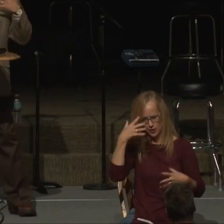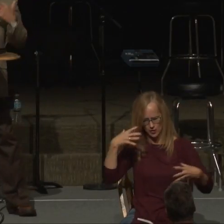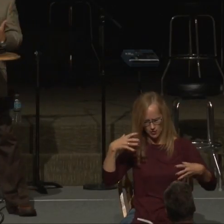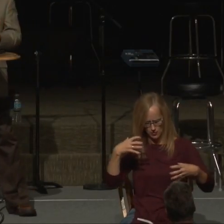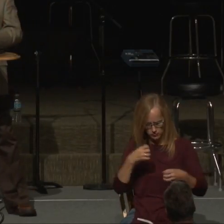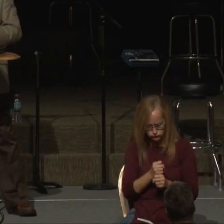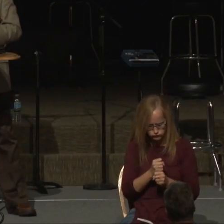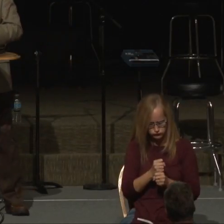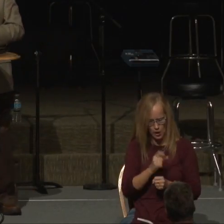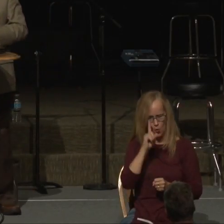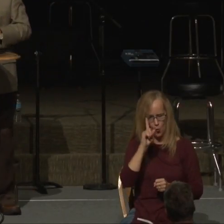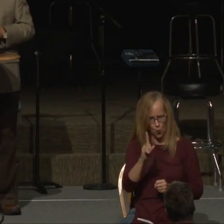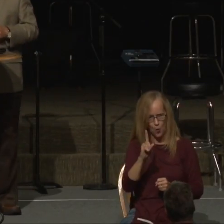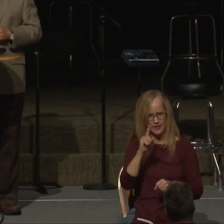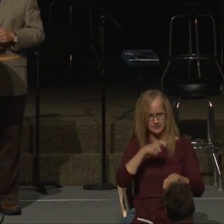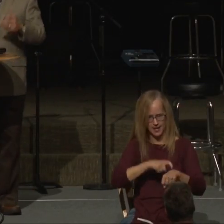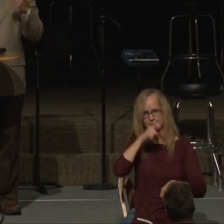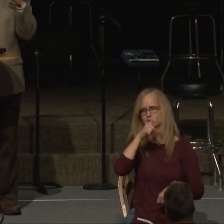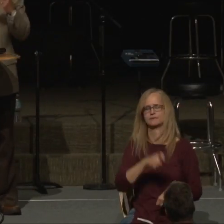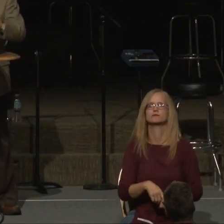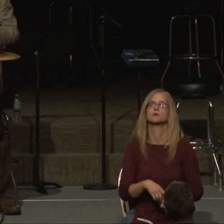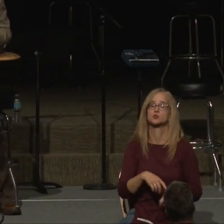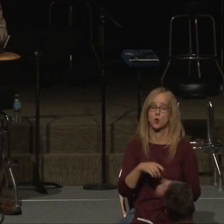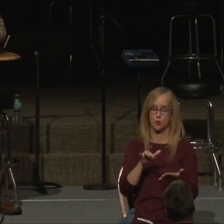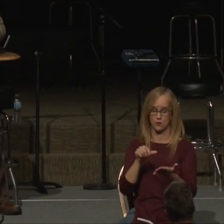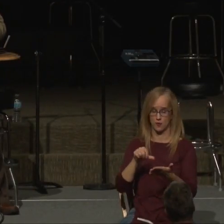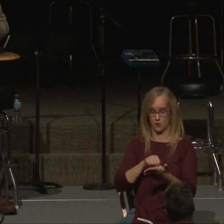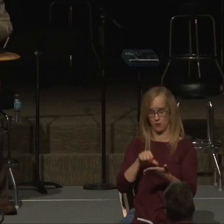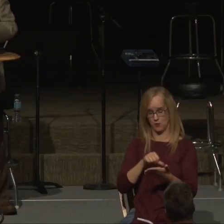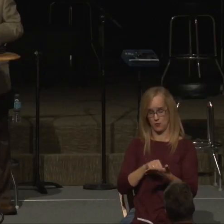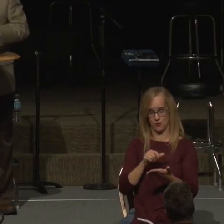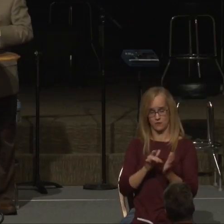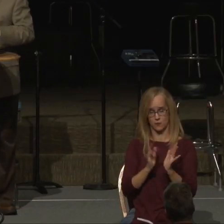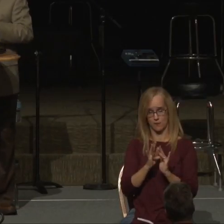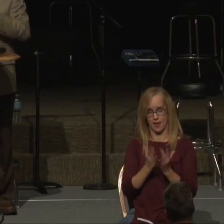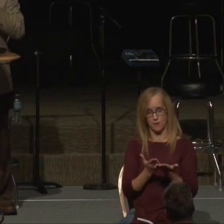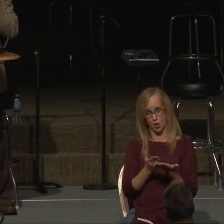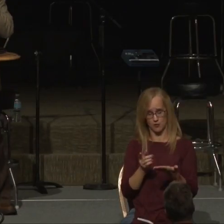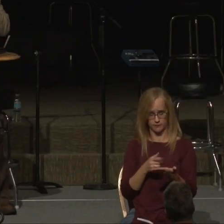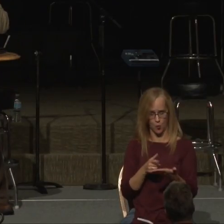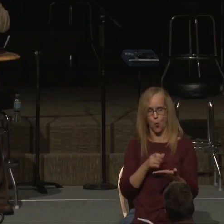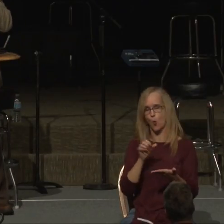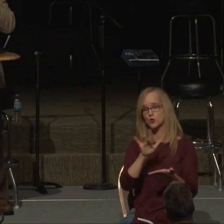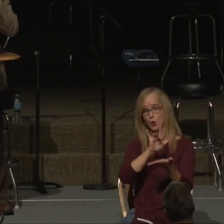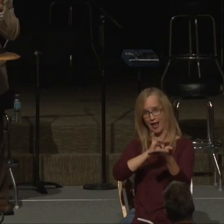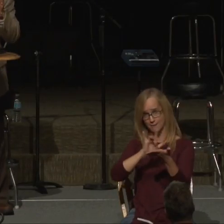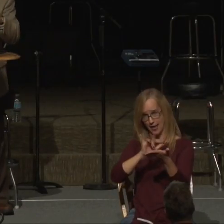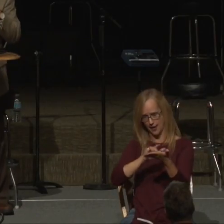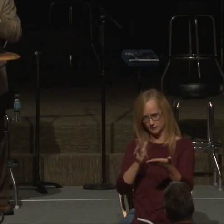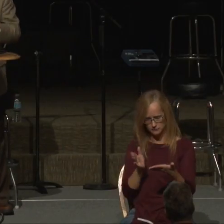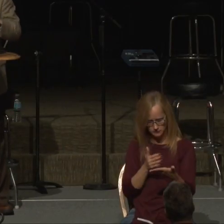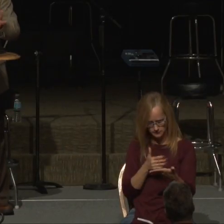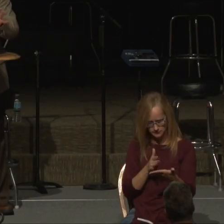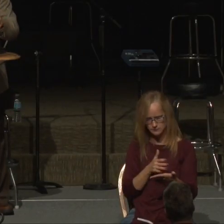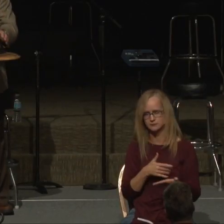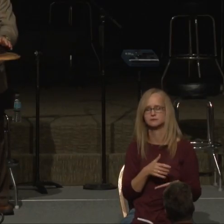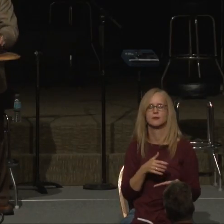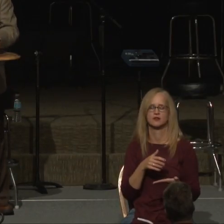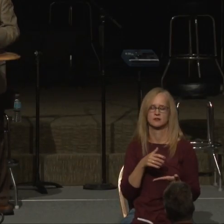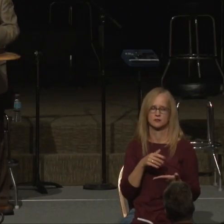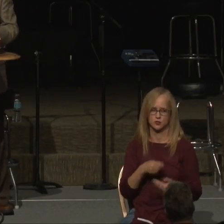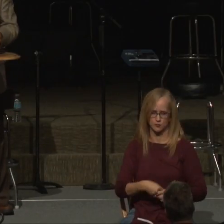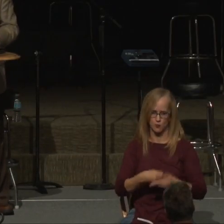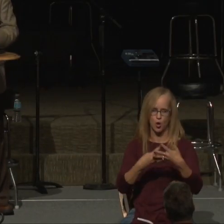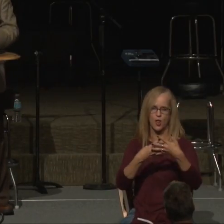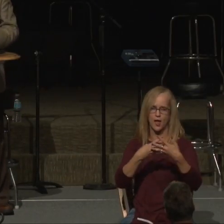big snapshot. So if you have your Bible, turn there. If you've got your iPad or your phone, just punch that